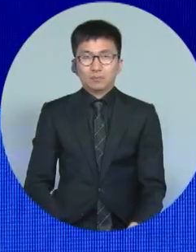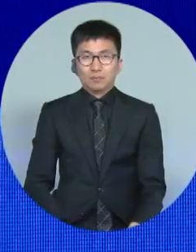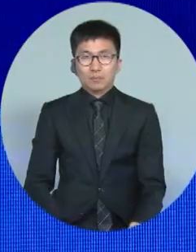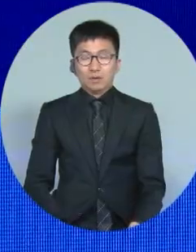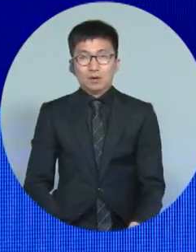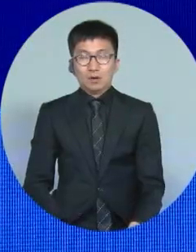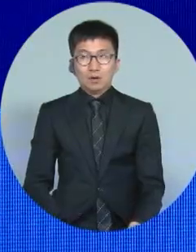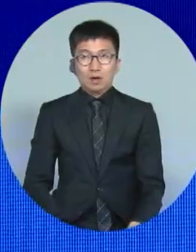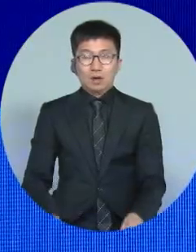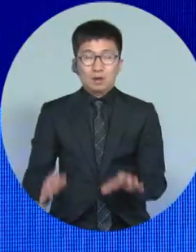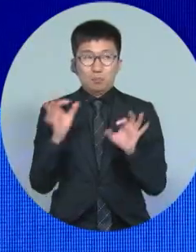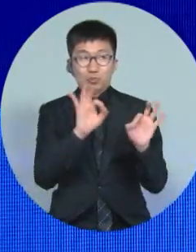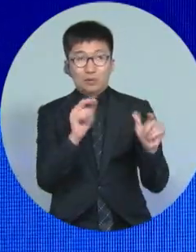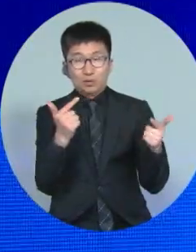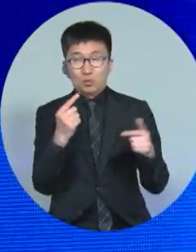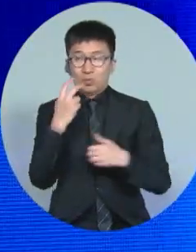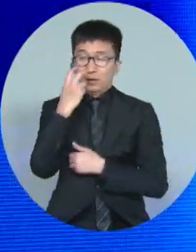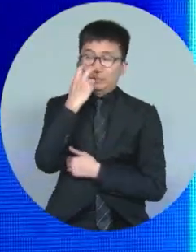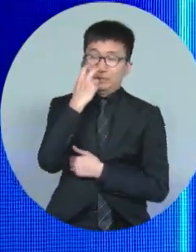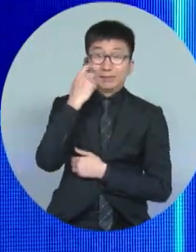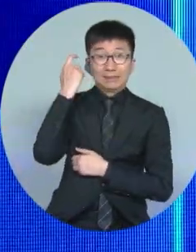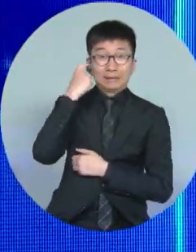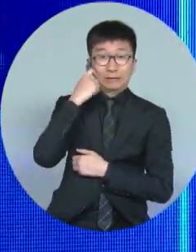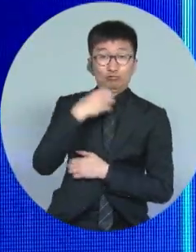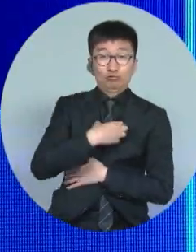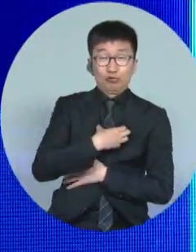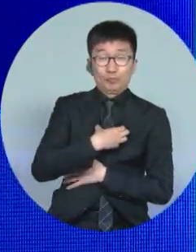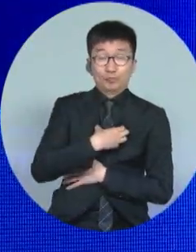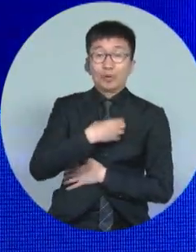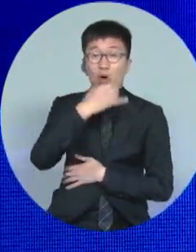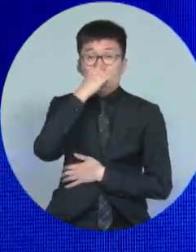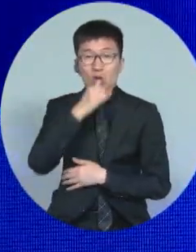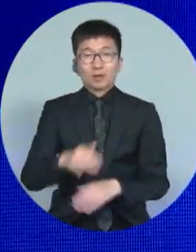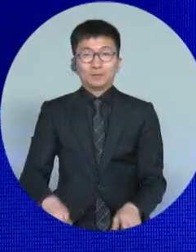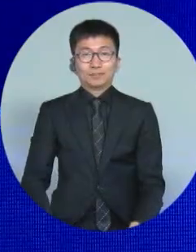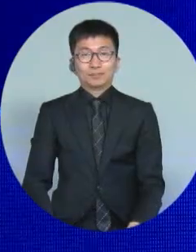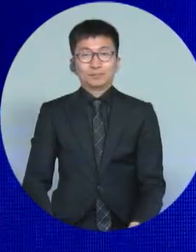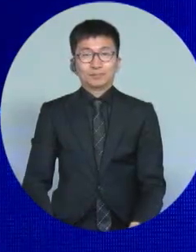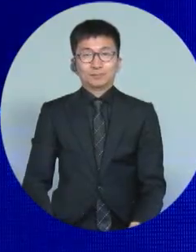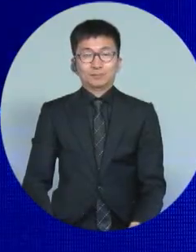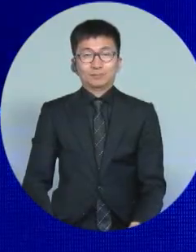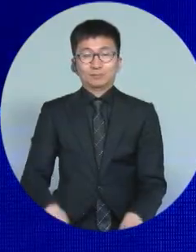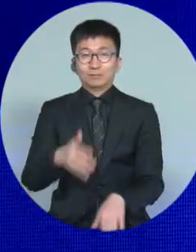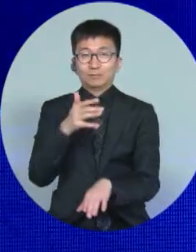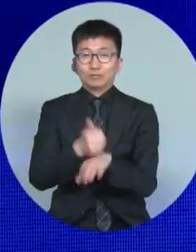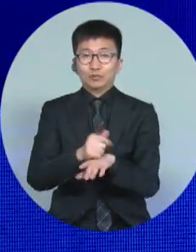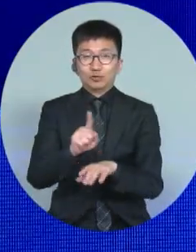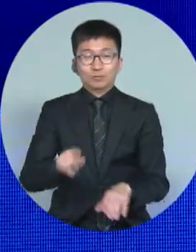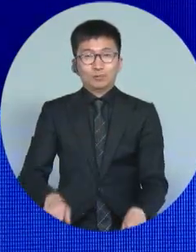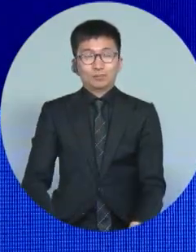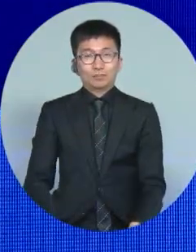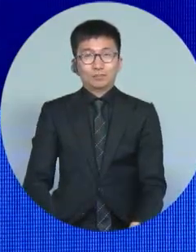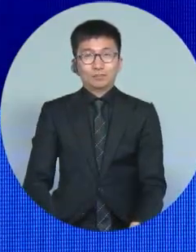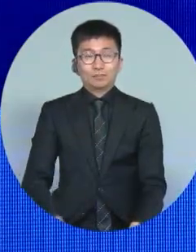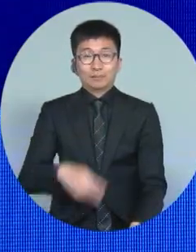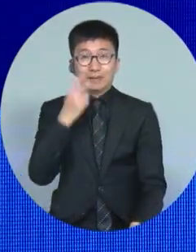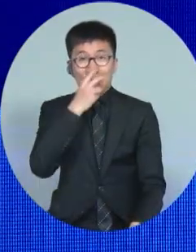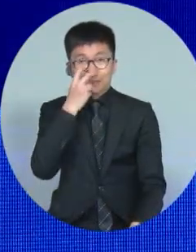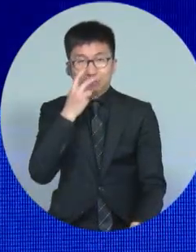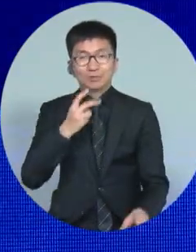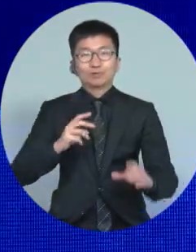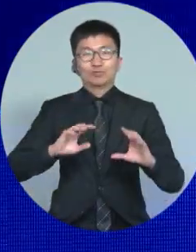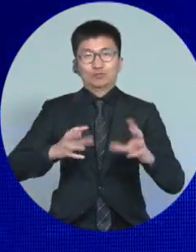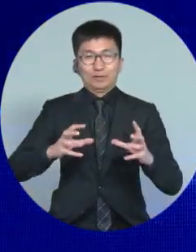to discrimination and what I call the banopticon, making people so fearful, or if